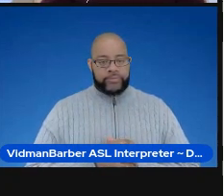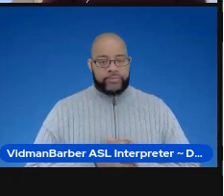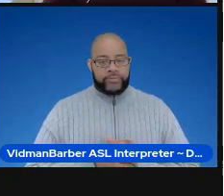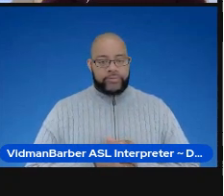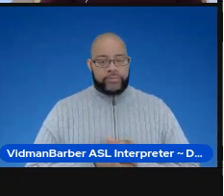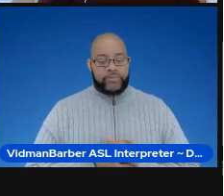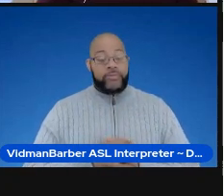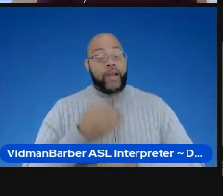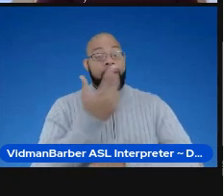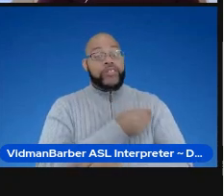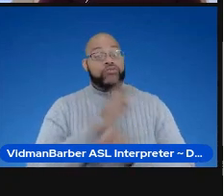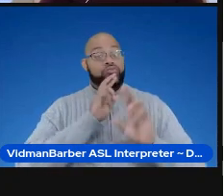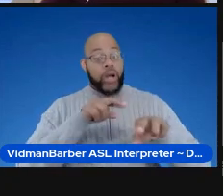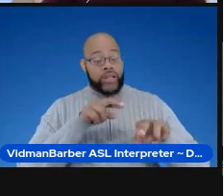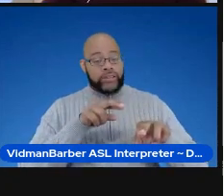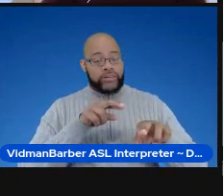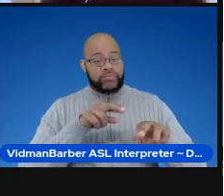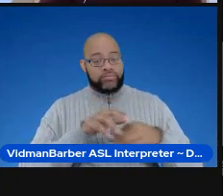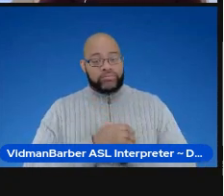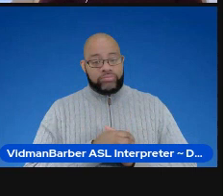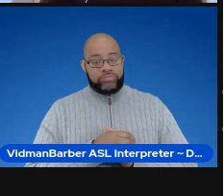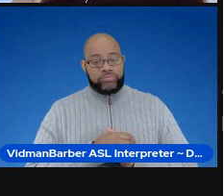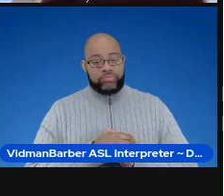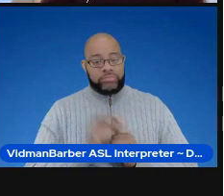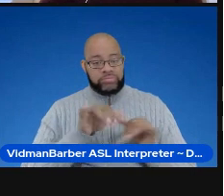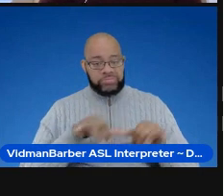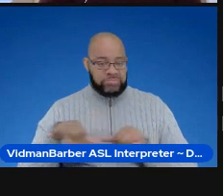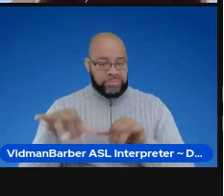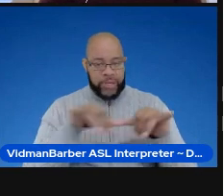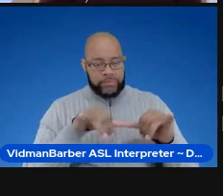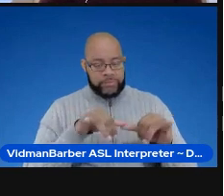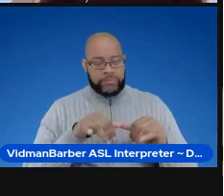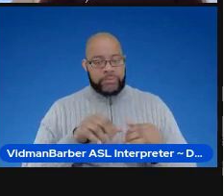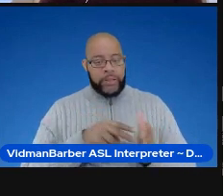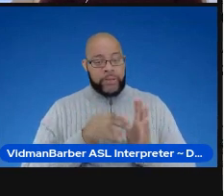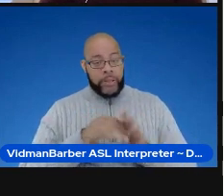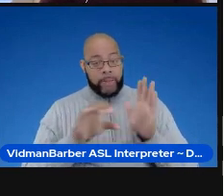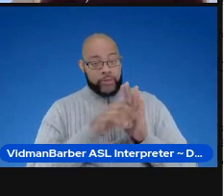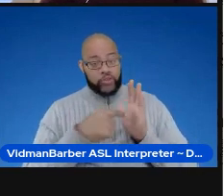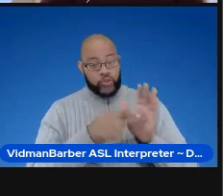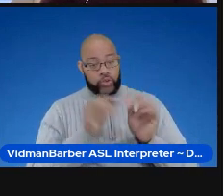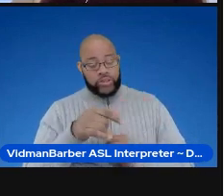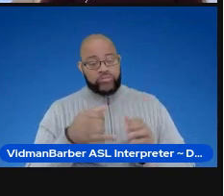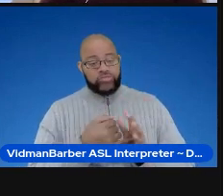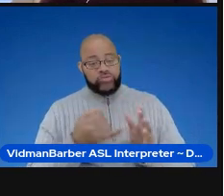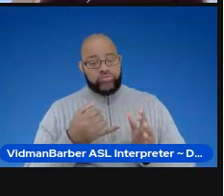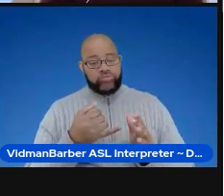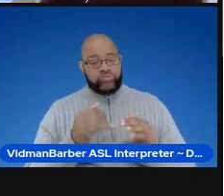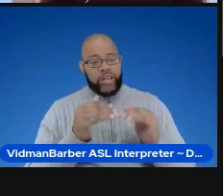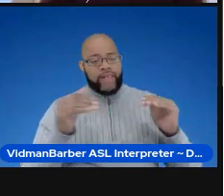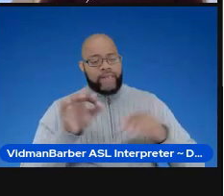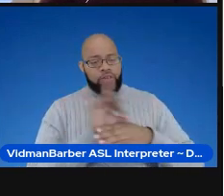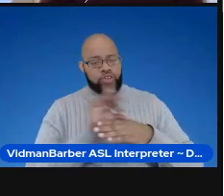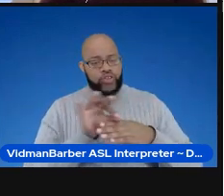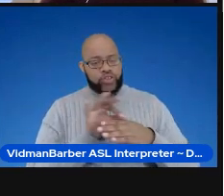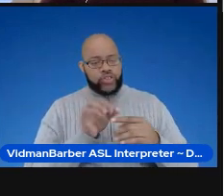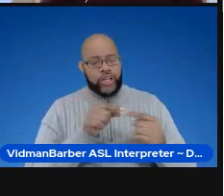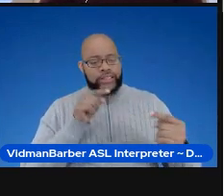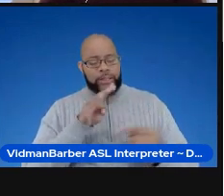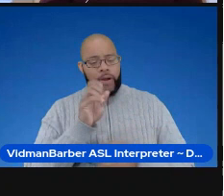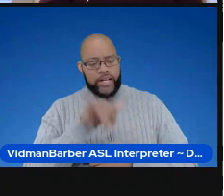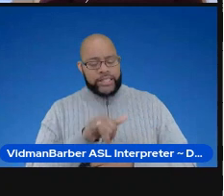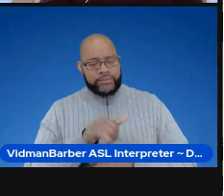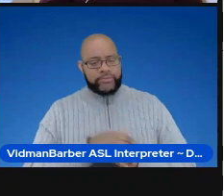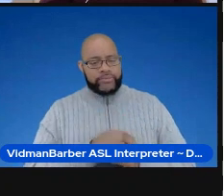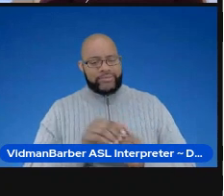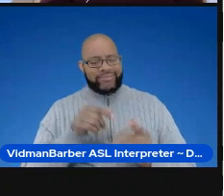So vaccine responses are heterogeneous. So this picture I'm showing here is just a level of functional antibody against a